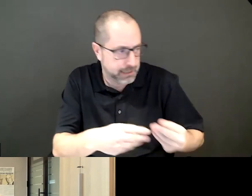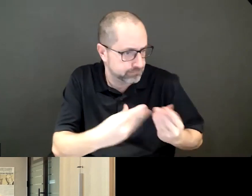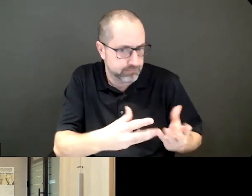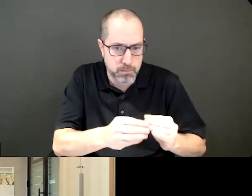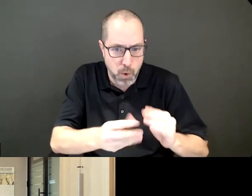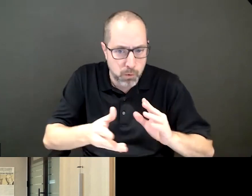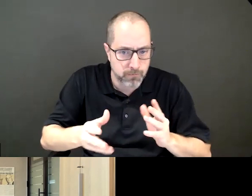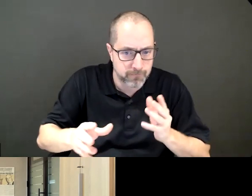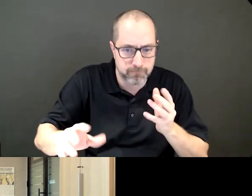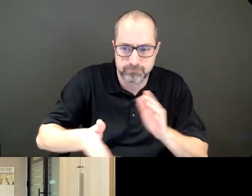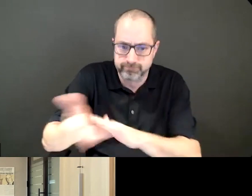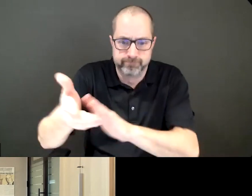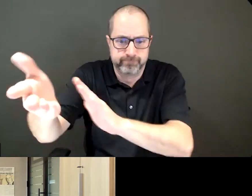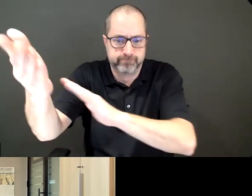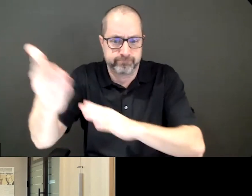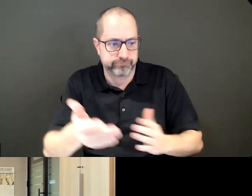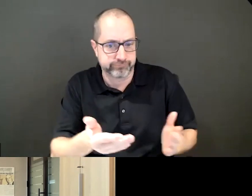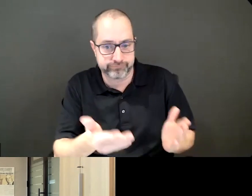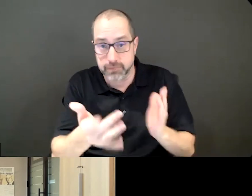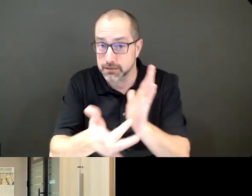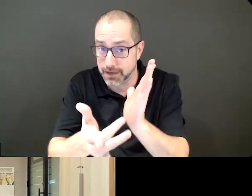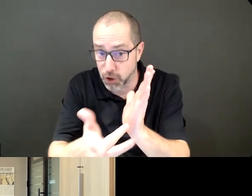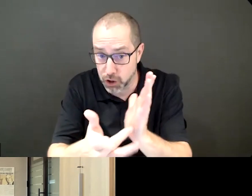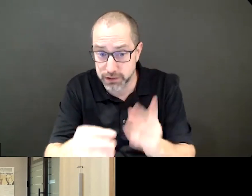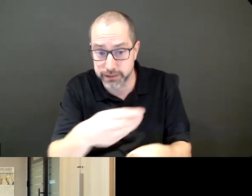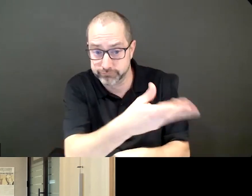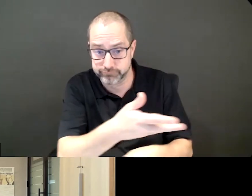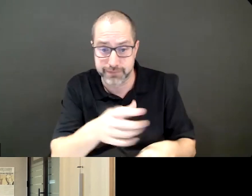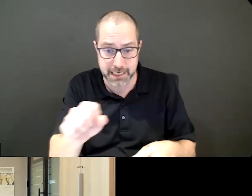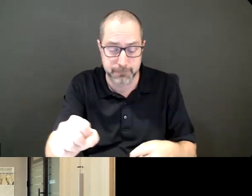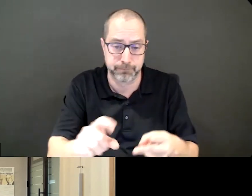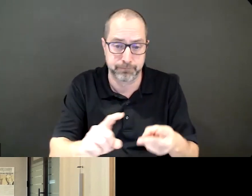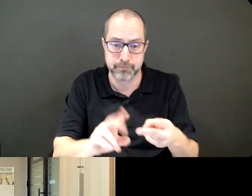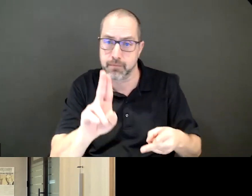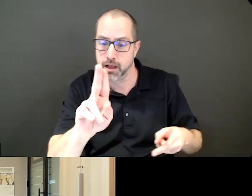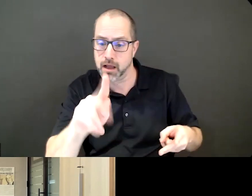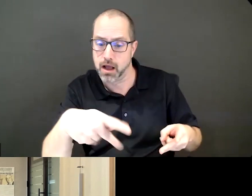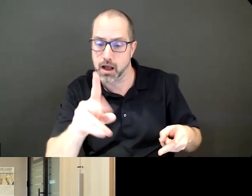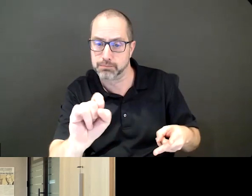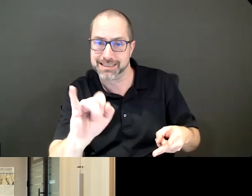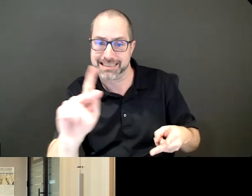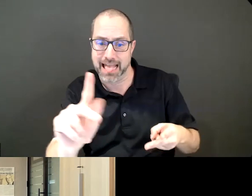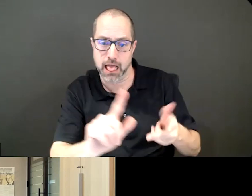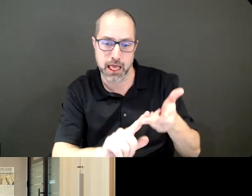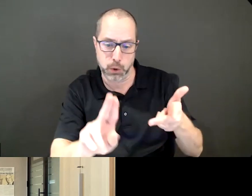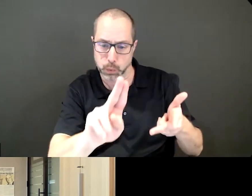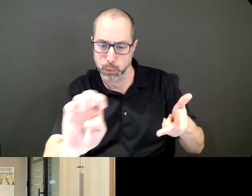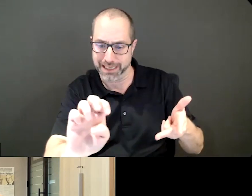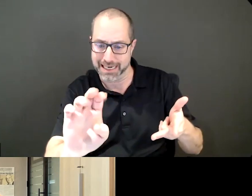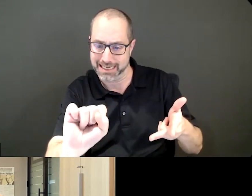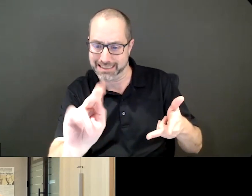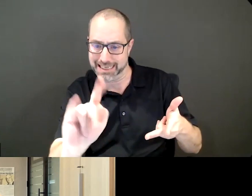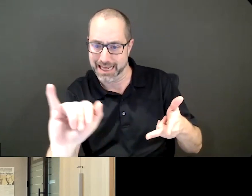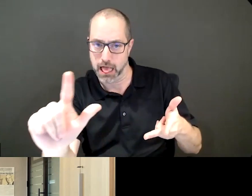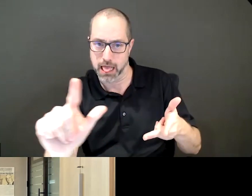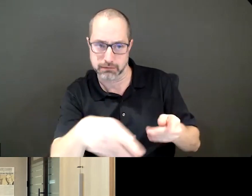And there are any number of ways of doing that. Obviously, technology is one of them. Upskilling and reskilling people is another. Looking for